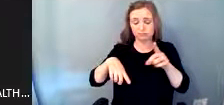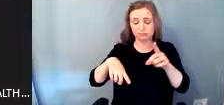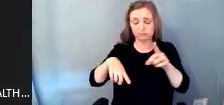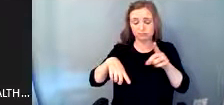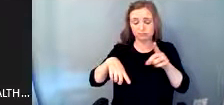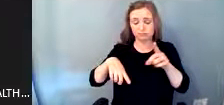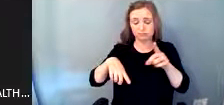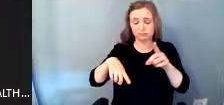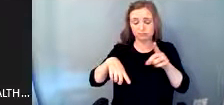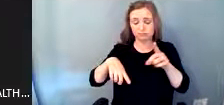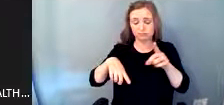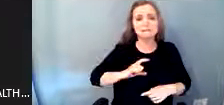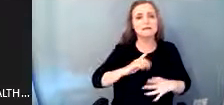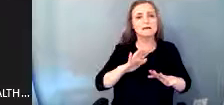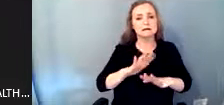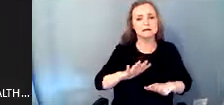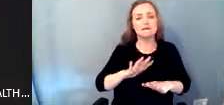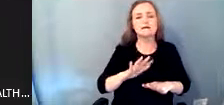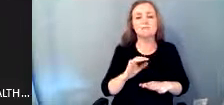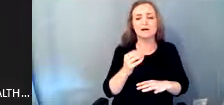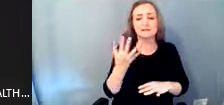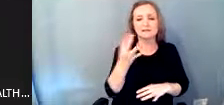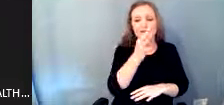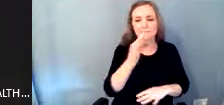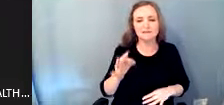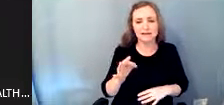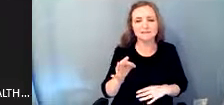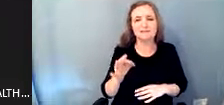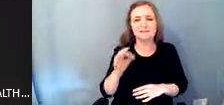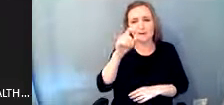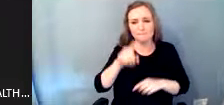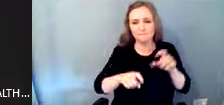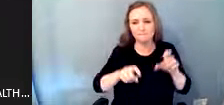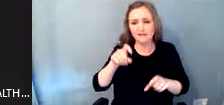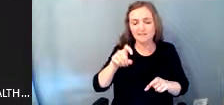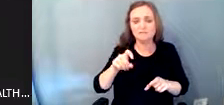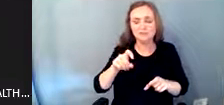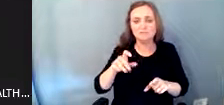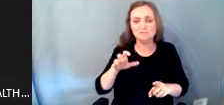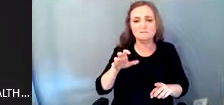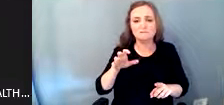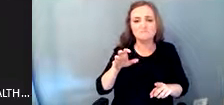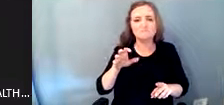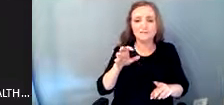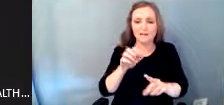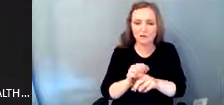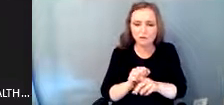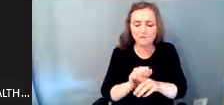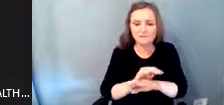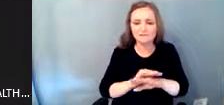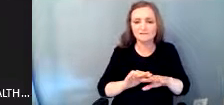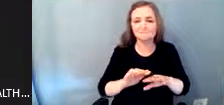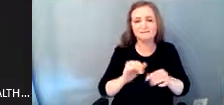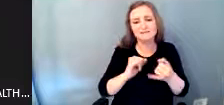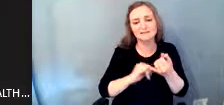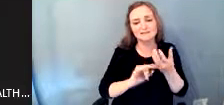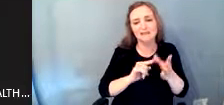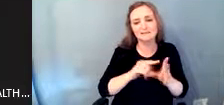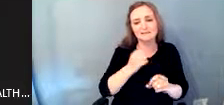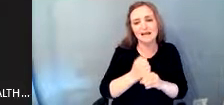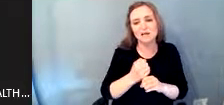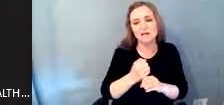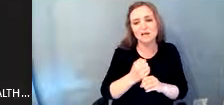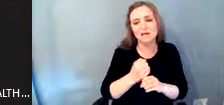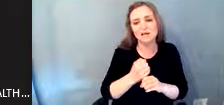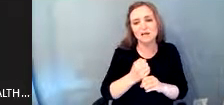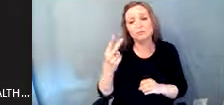around 50%, slightly under 50% of patients receive a stage 1, stage 2 diagnosis. Most of them present,